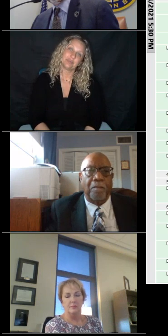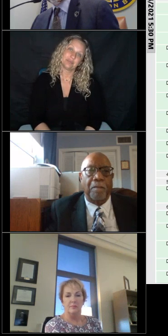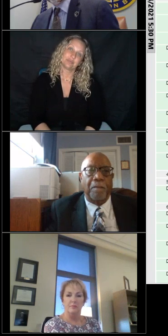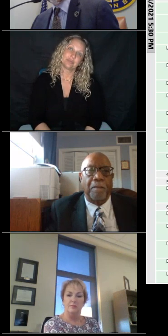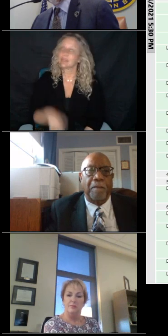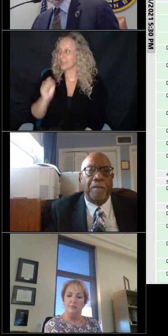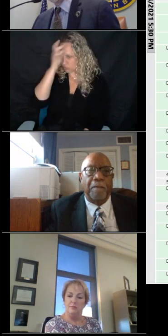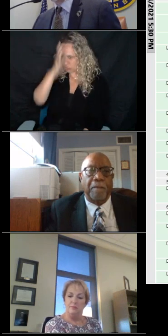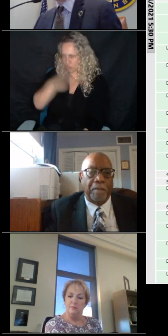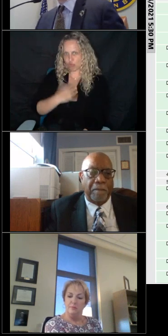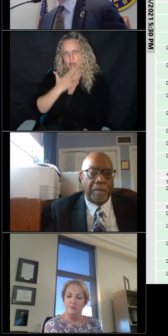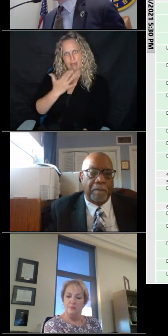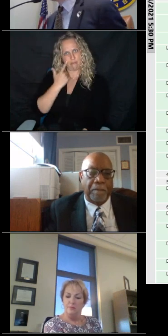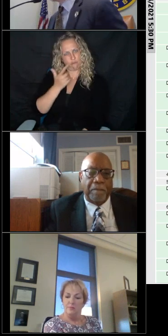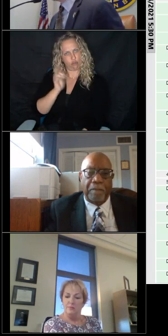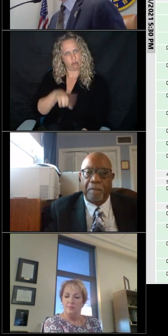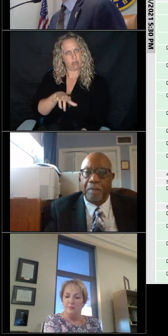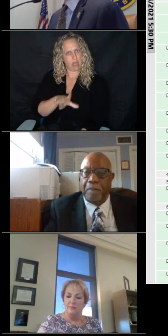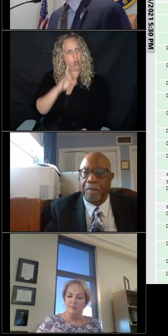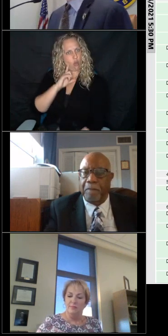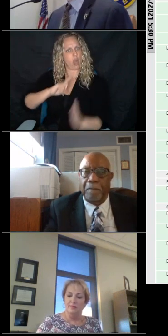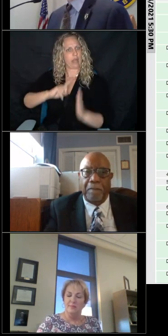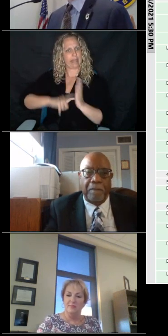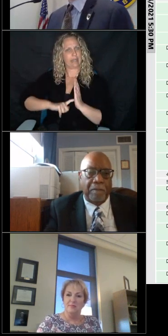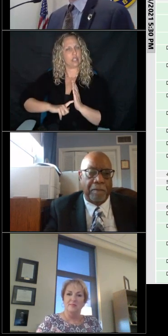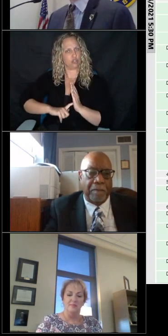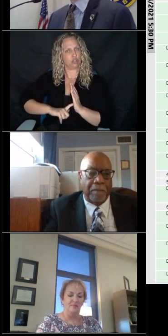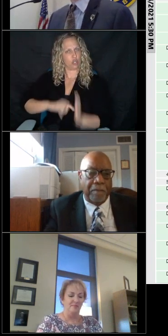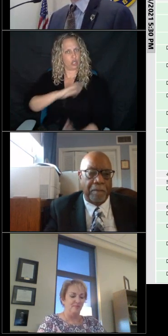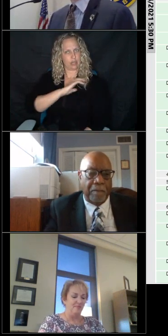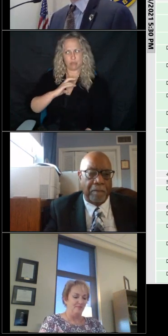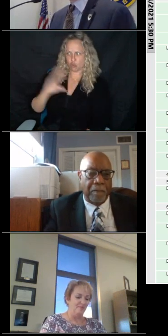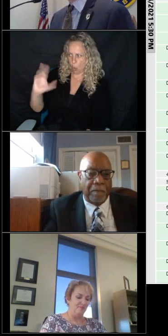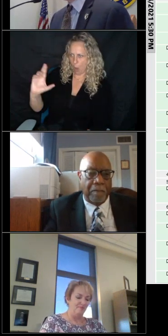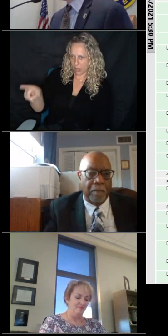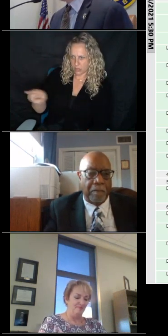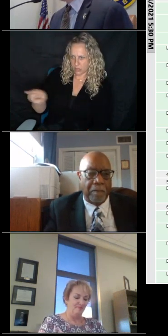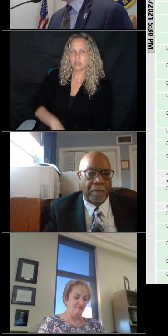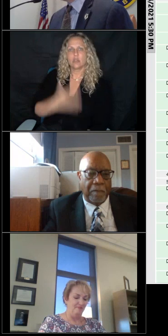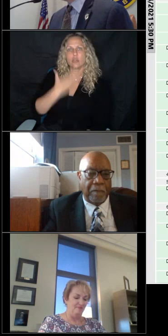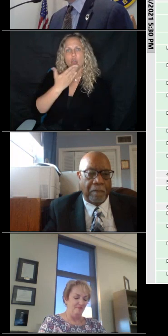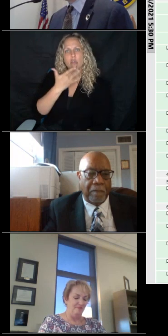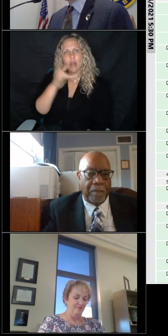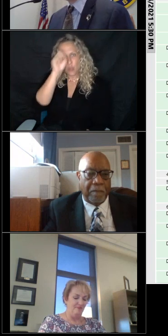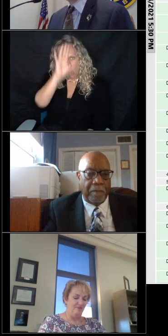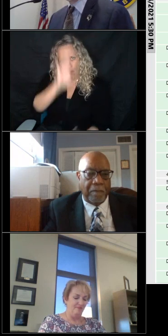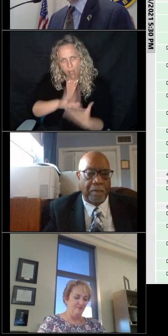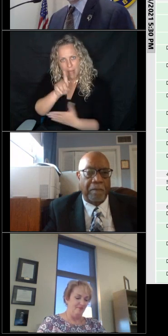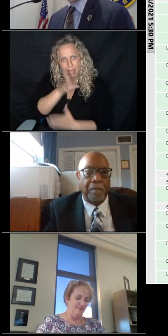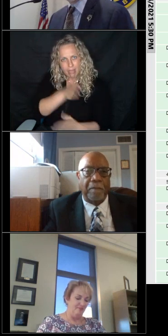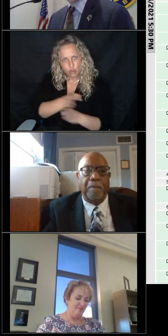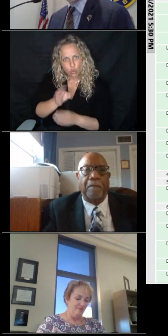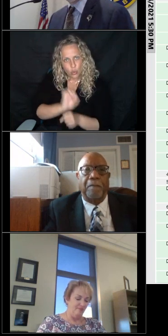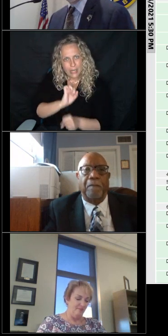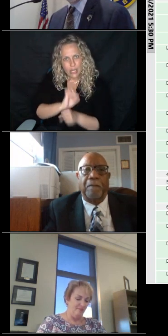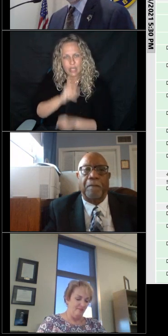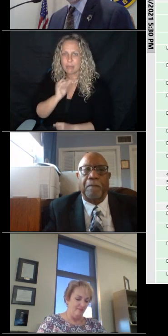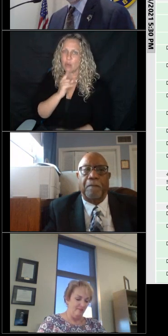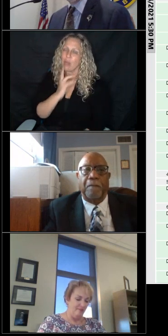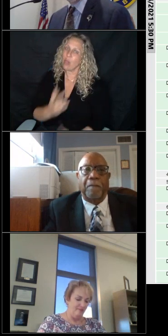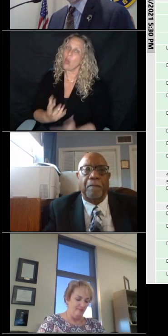Yes, sir. Thank you for the recognition, Commissioner Romulus. Good luck to your husband in his career. It's been a